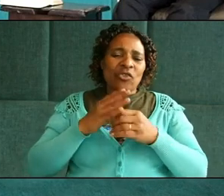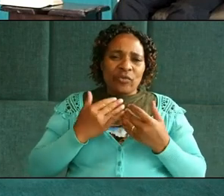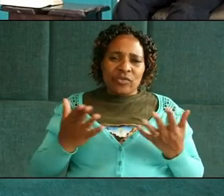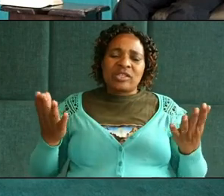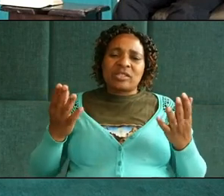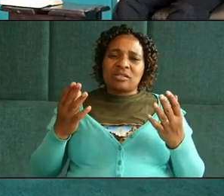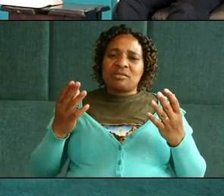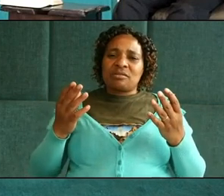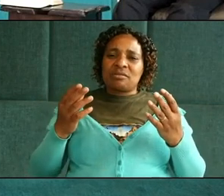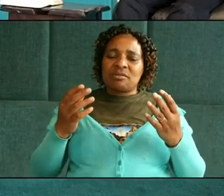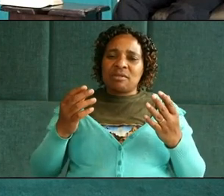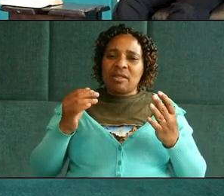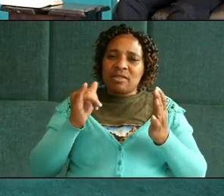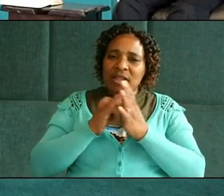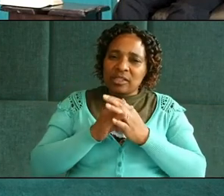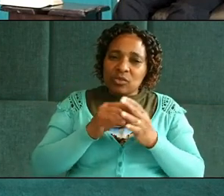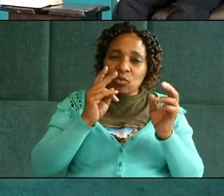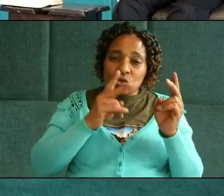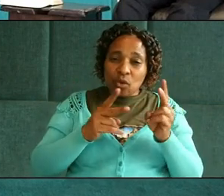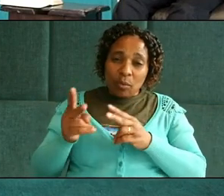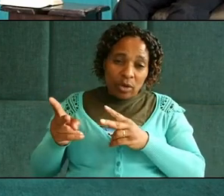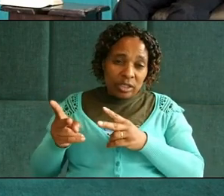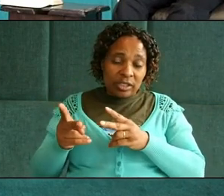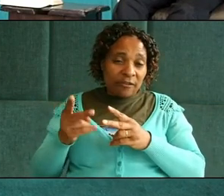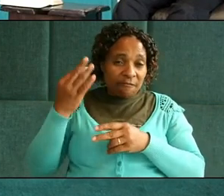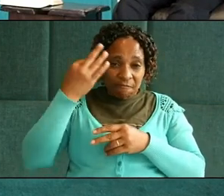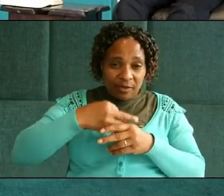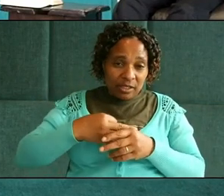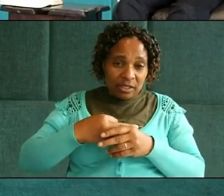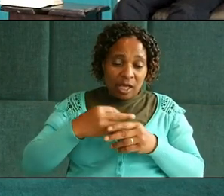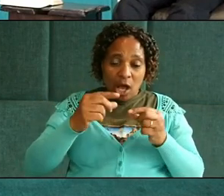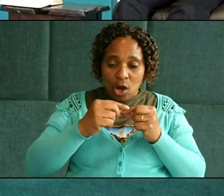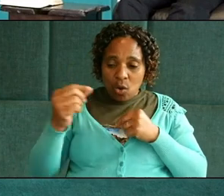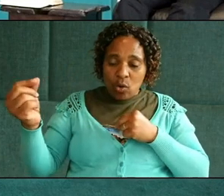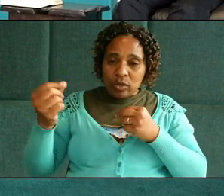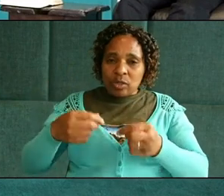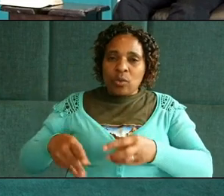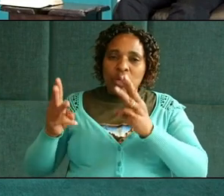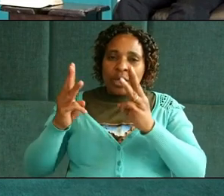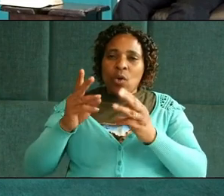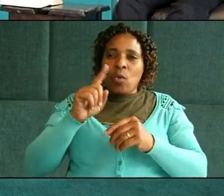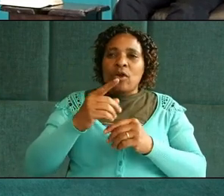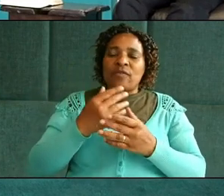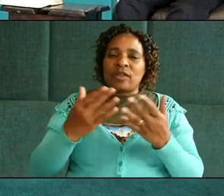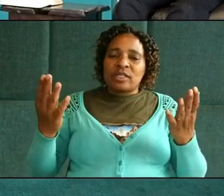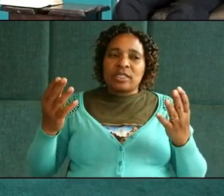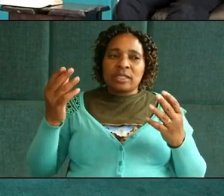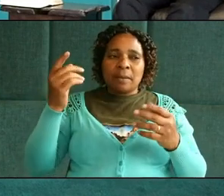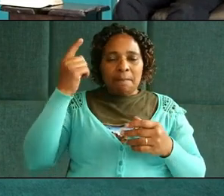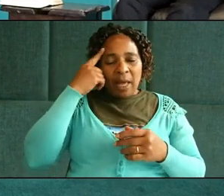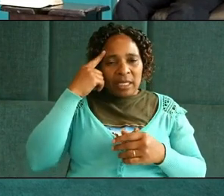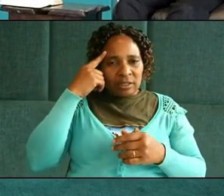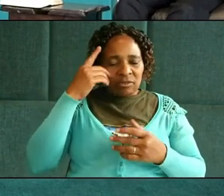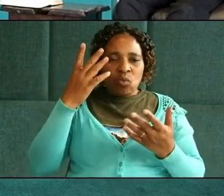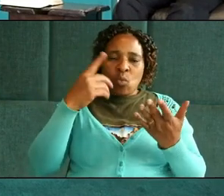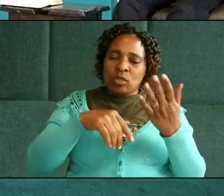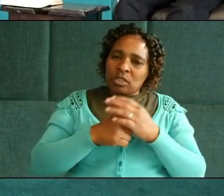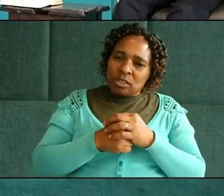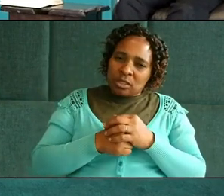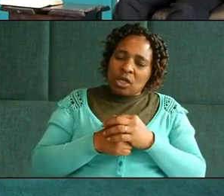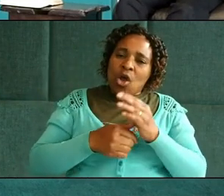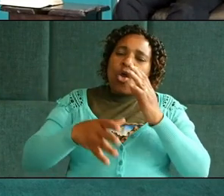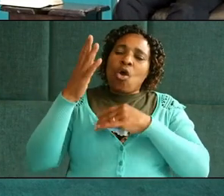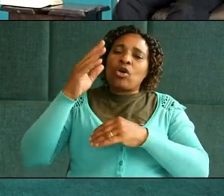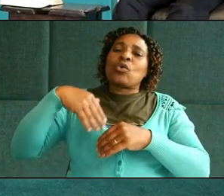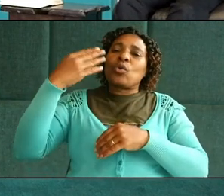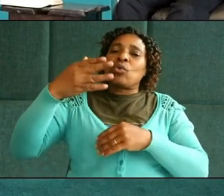that we normally face along the way. But one thing that should stick into our minds is like, God is